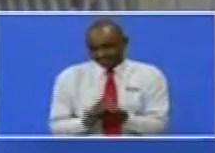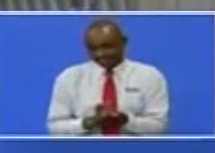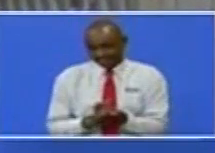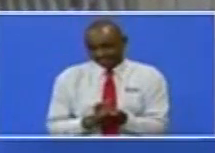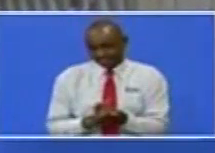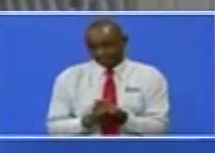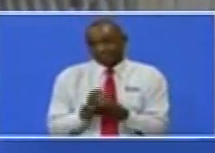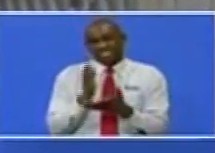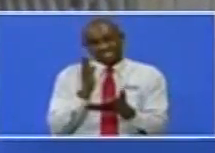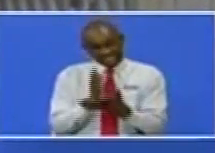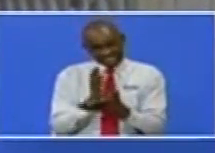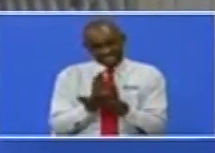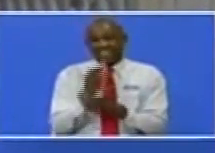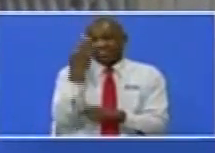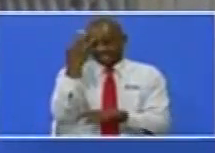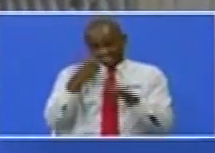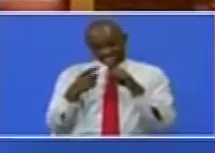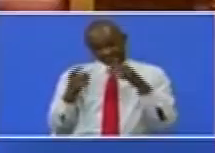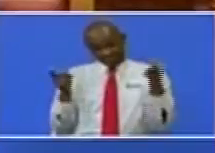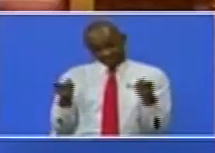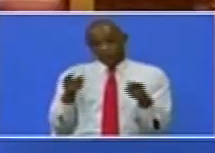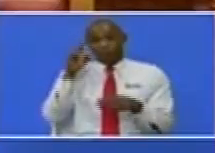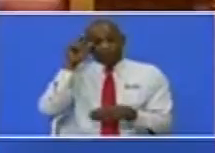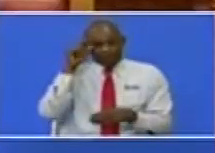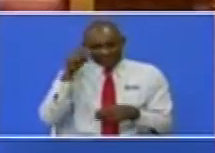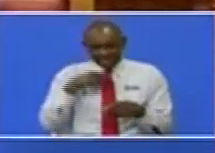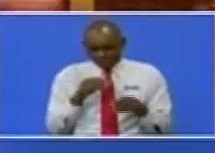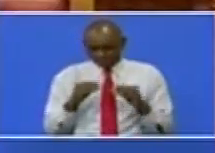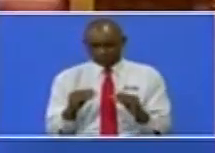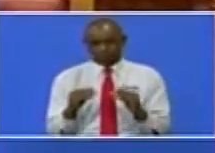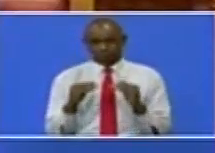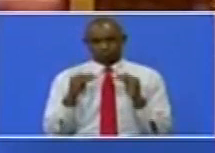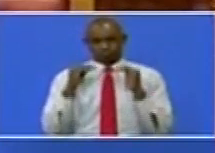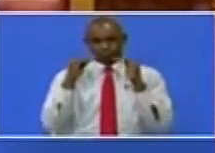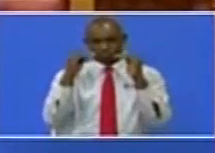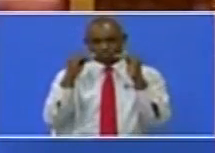Indeed, in 3 years, Mombasa has moved